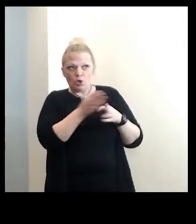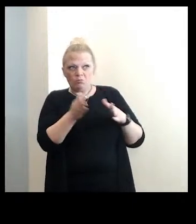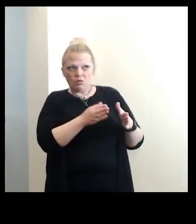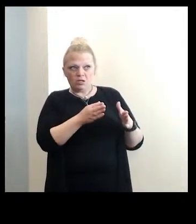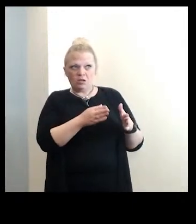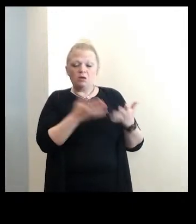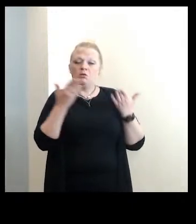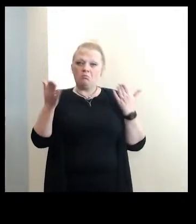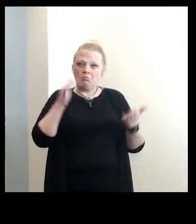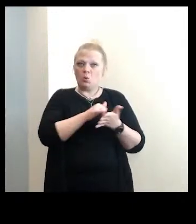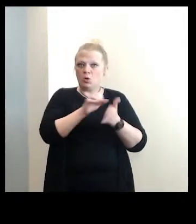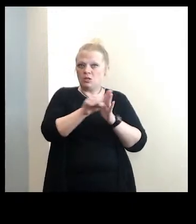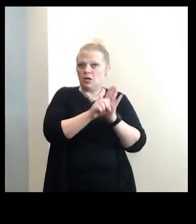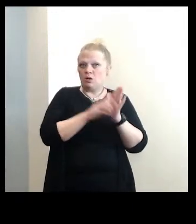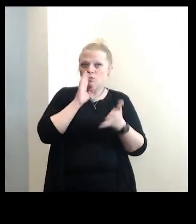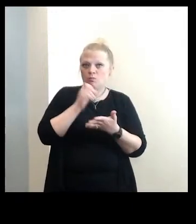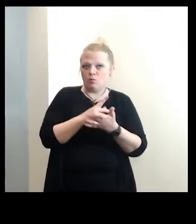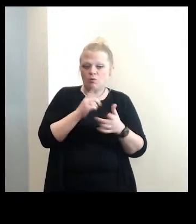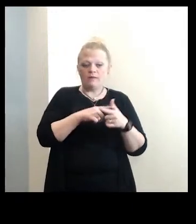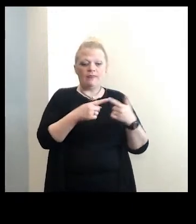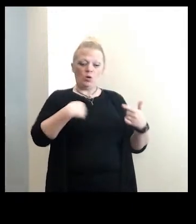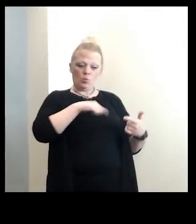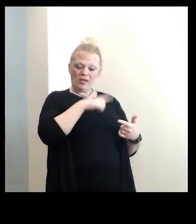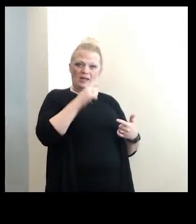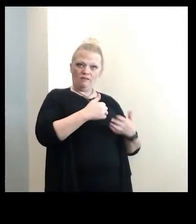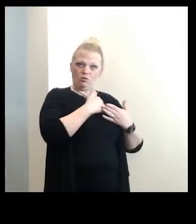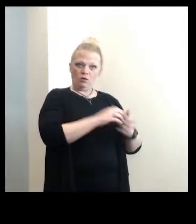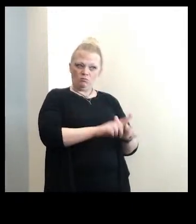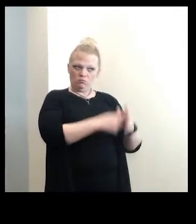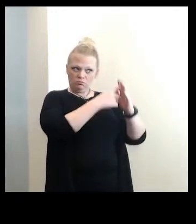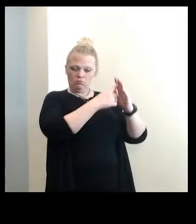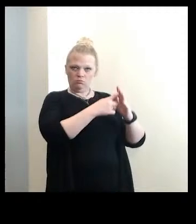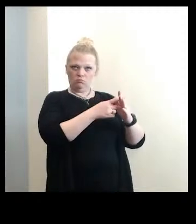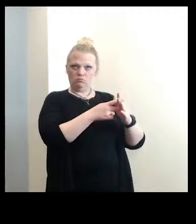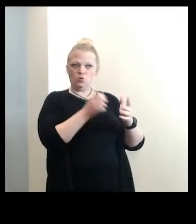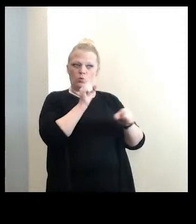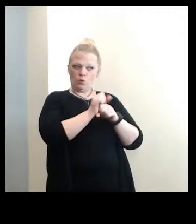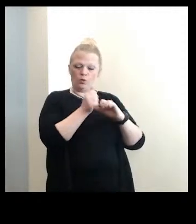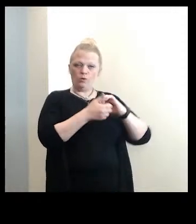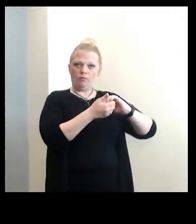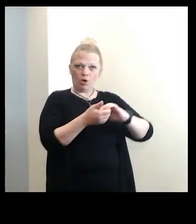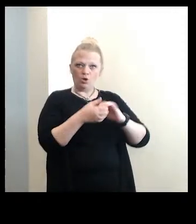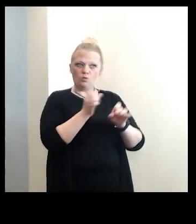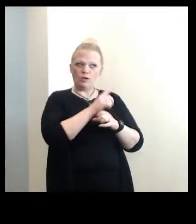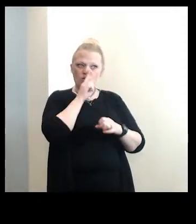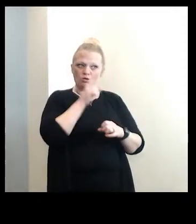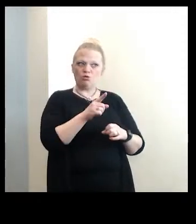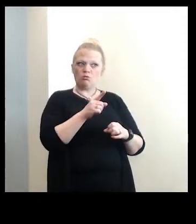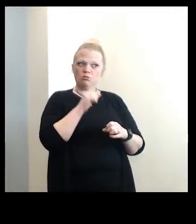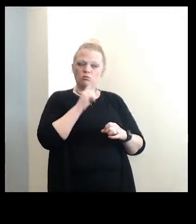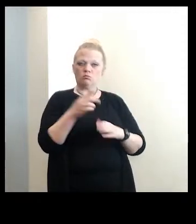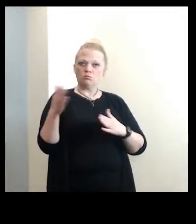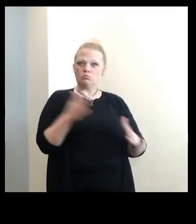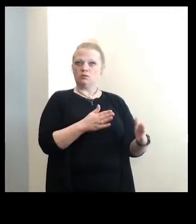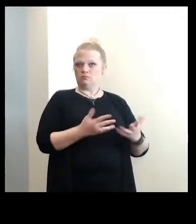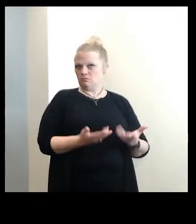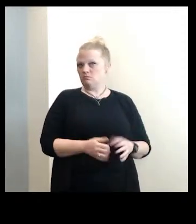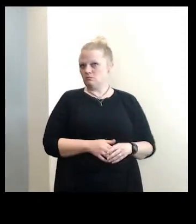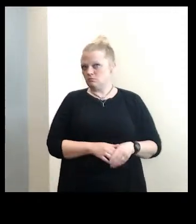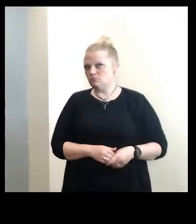York State approves it, but then we're going to have to implement it. And so we will want to work with our partners to ensure it's a realistic plan that can be implemented.